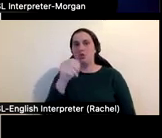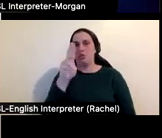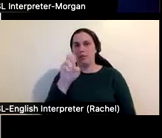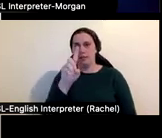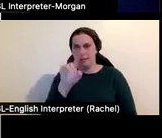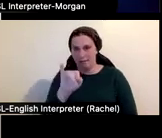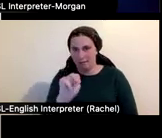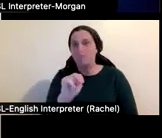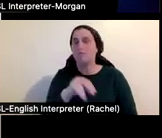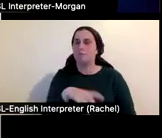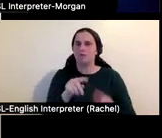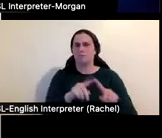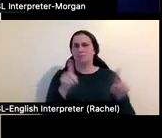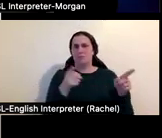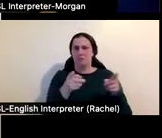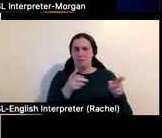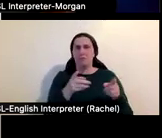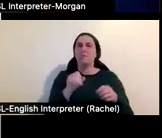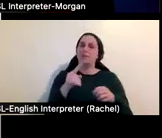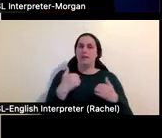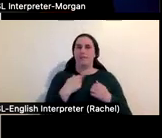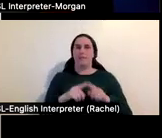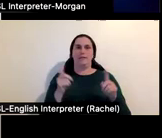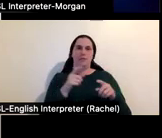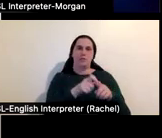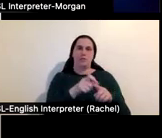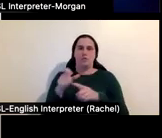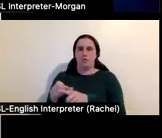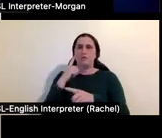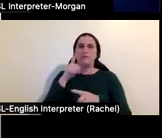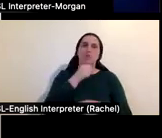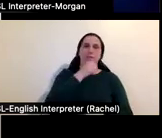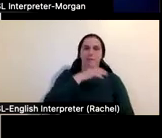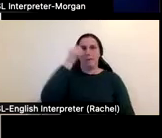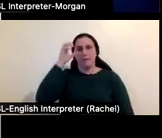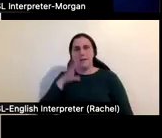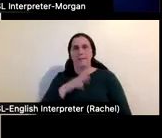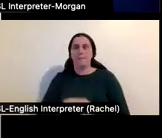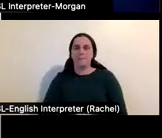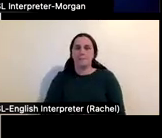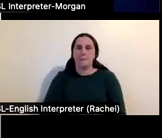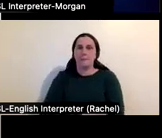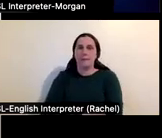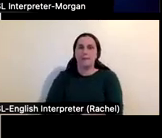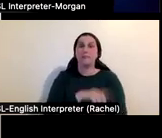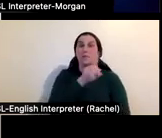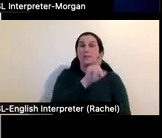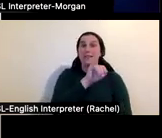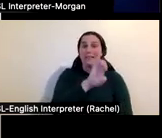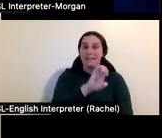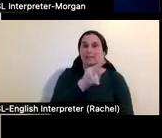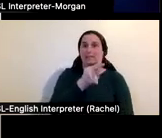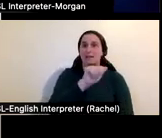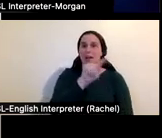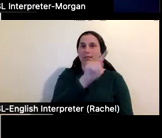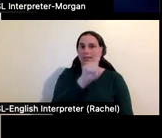so different words for, yeah. And Katza with K-A-T. Die